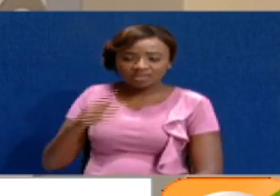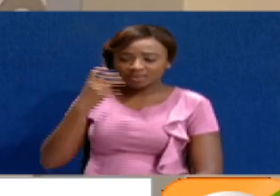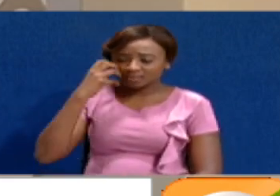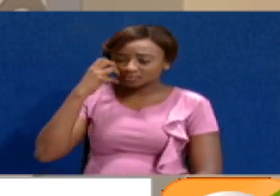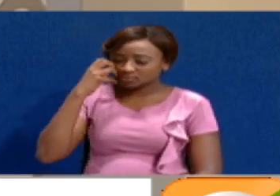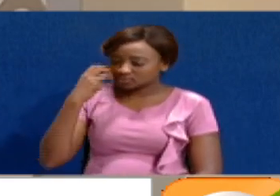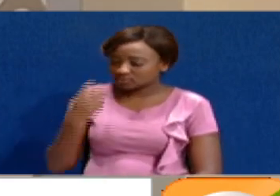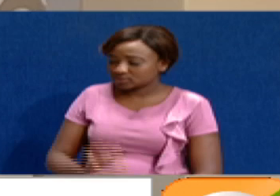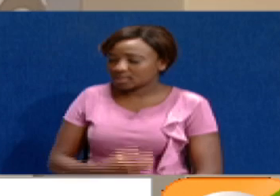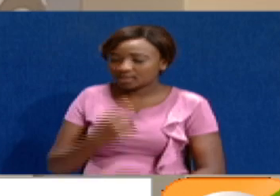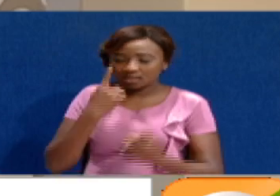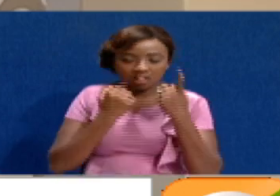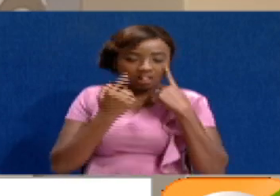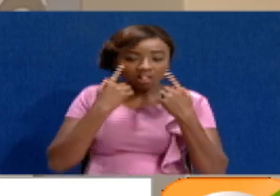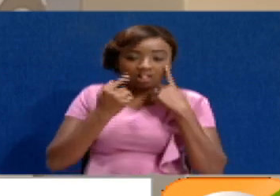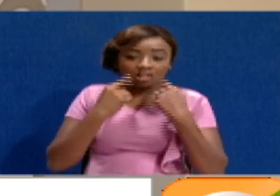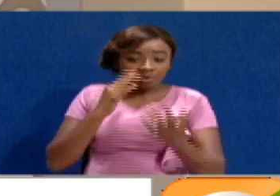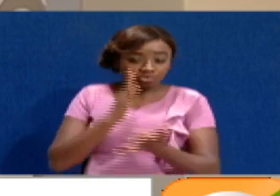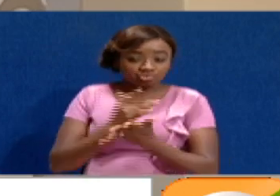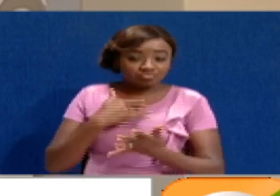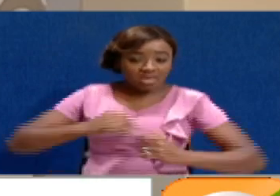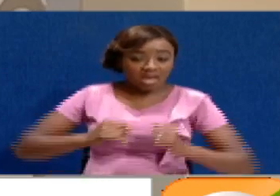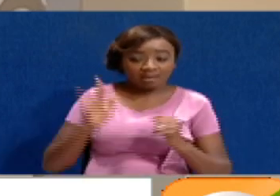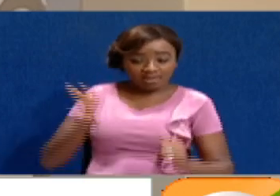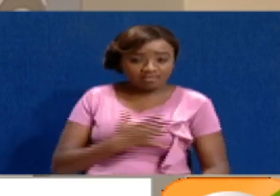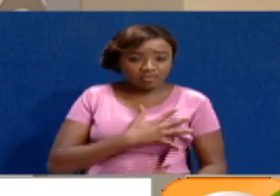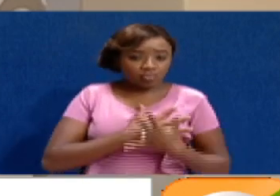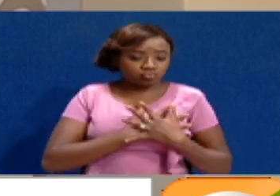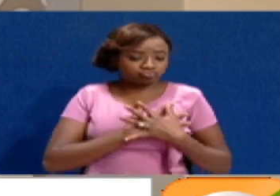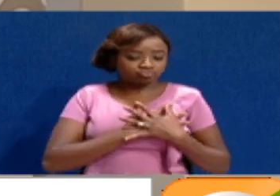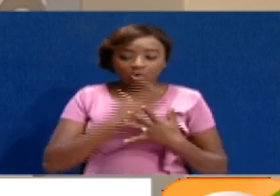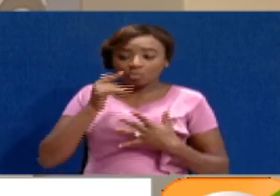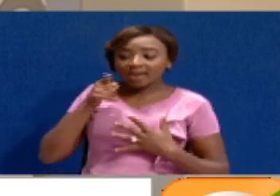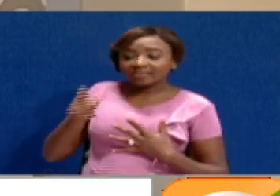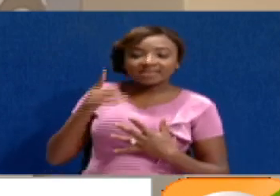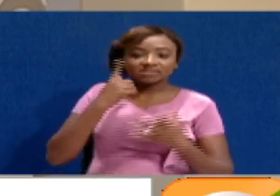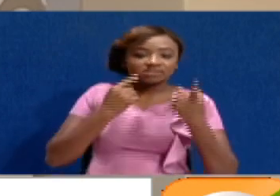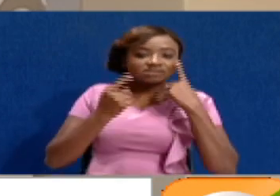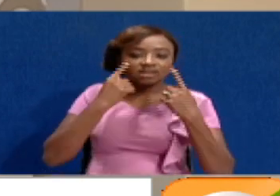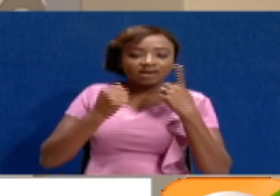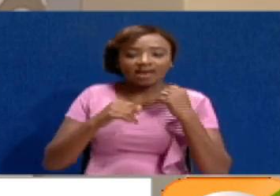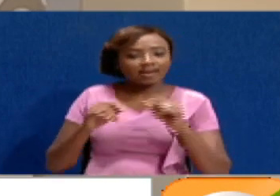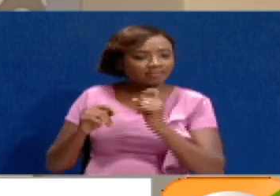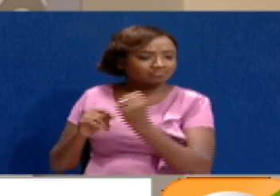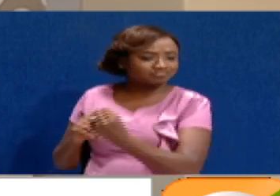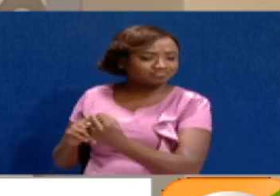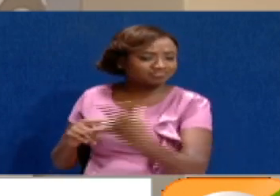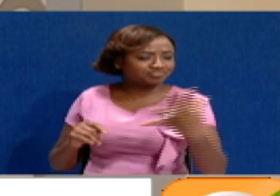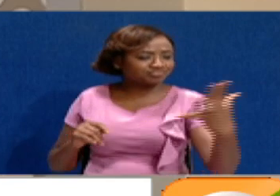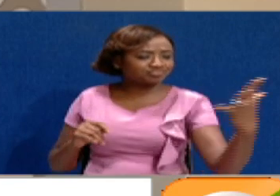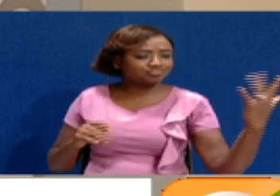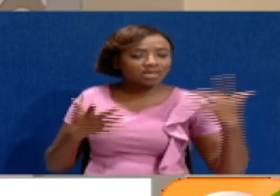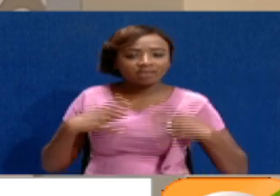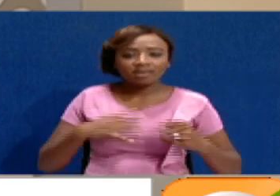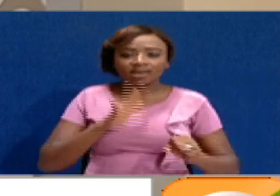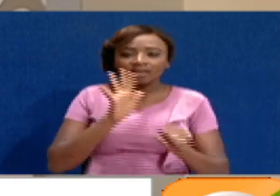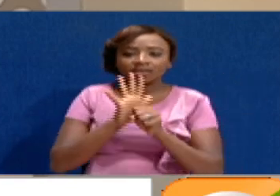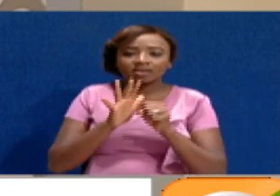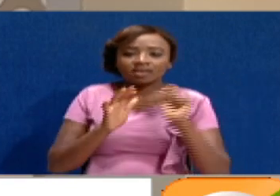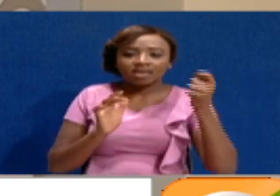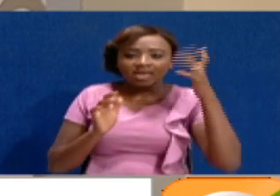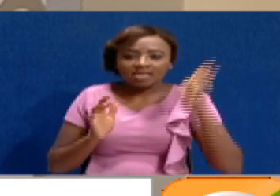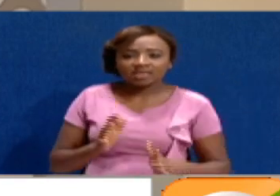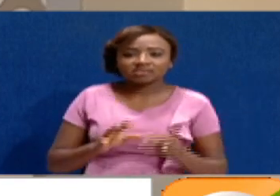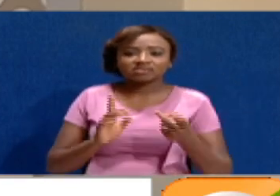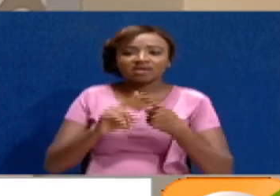stories. I'm glad he was moved, because these are the tears Kenyans cry every day, from doctors to